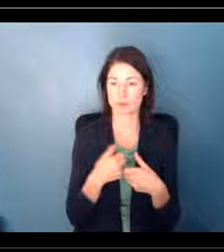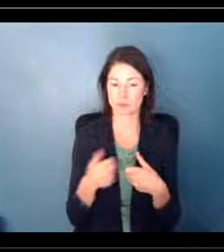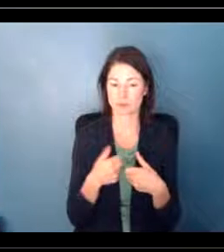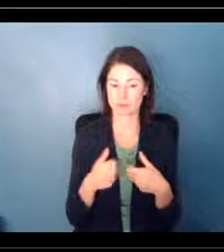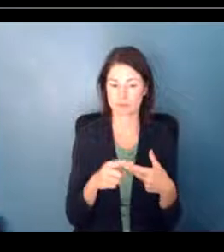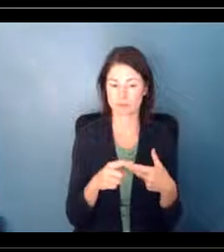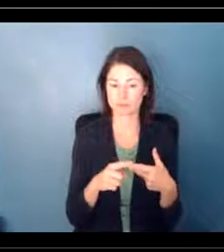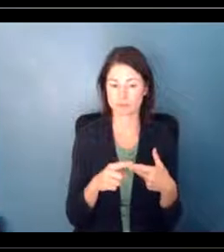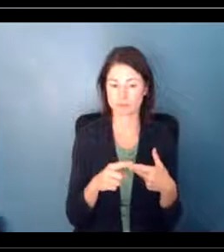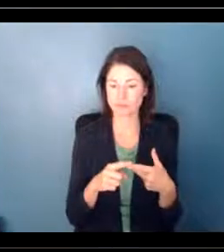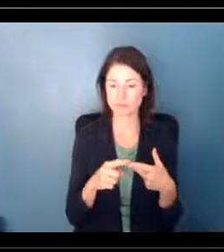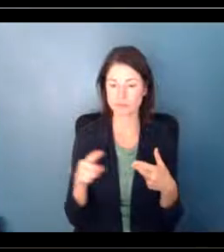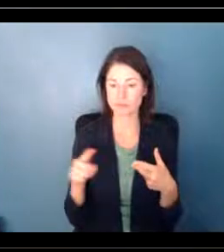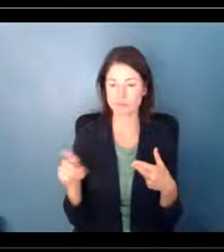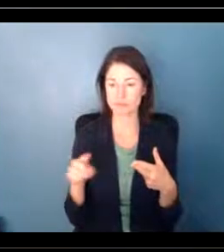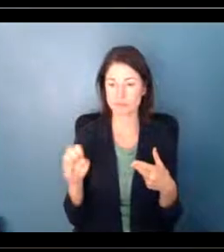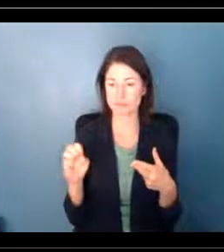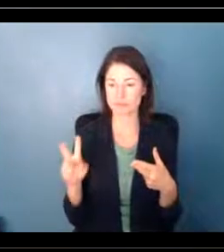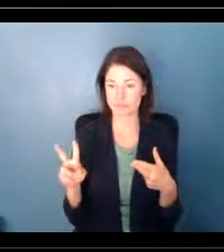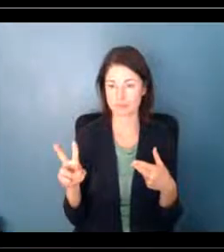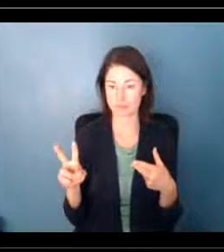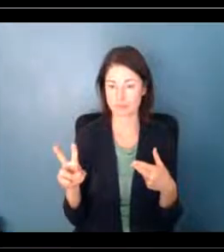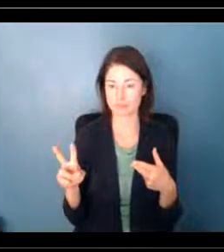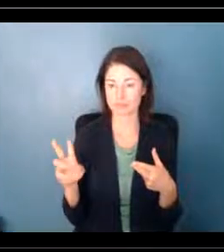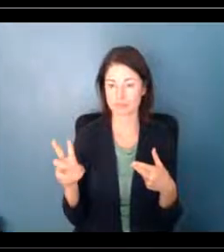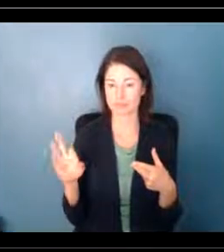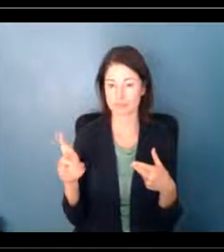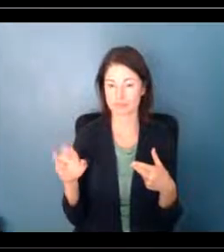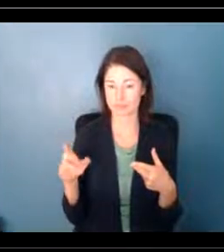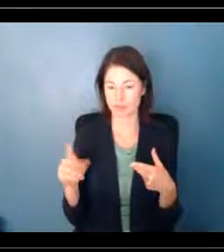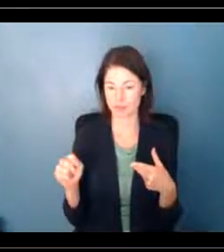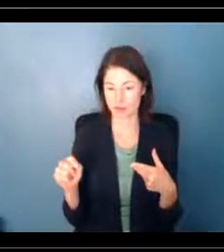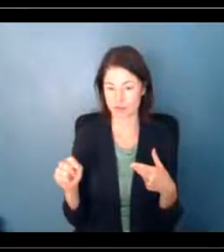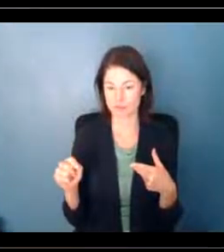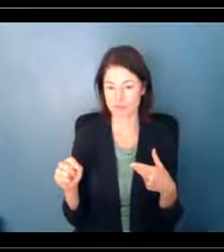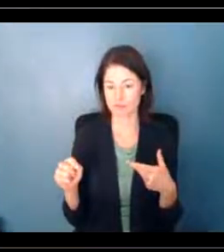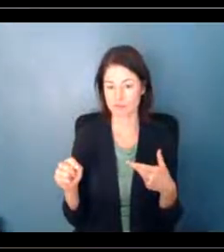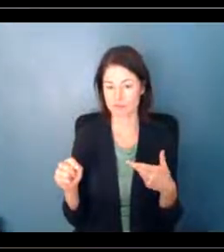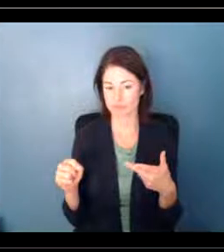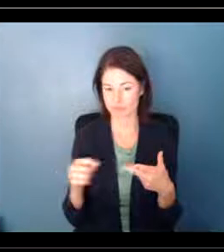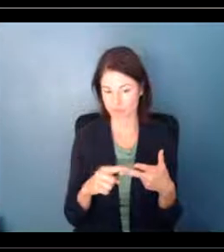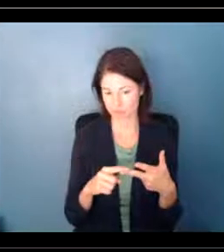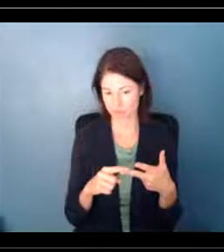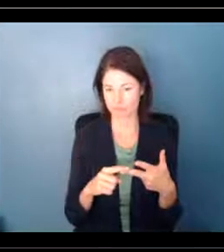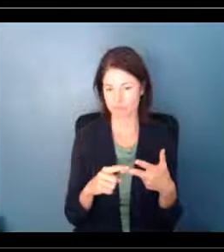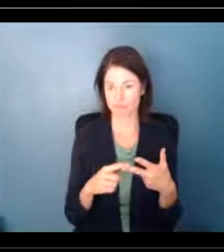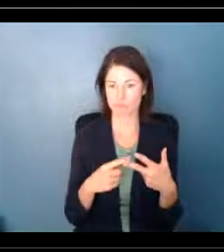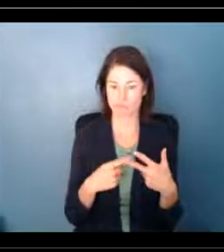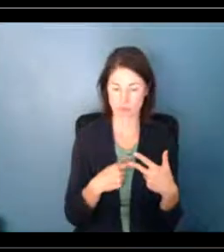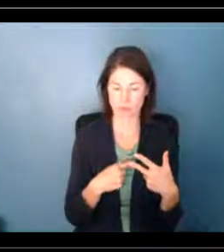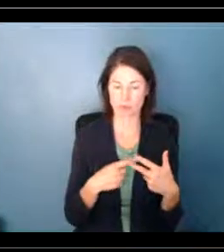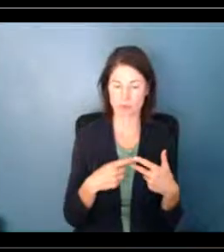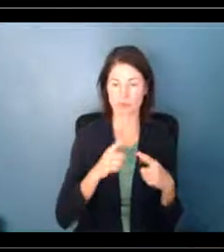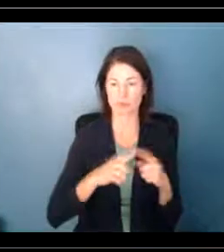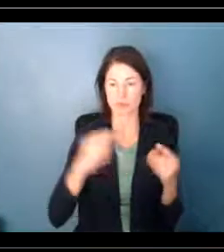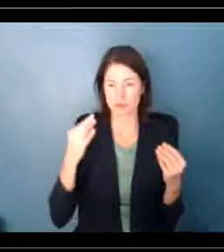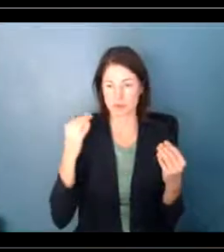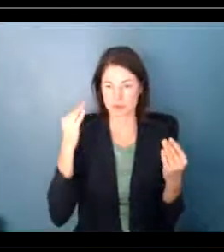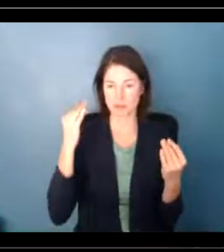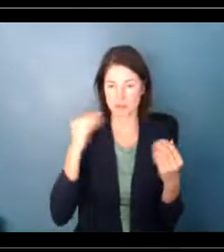technologies, and then as well as freight. So those are the different considerations that we have. And so, how we're scoring